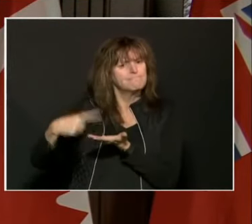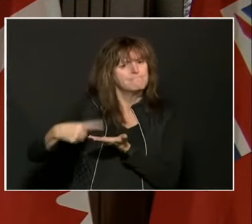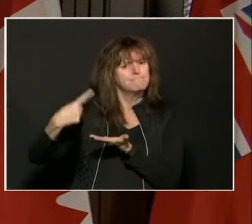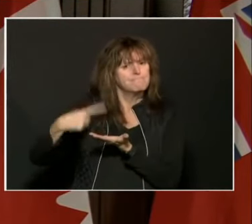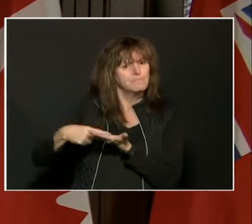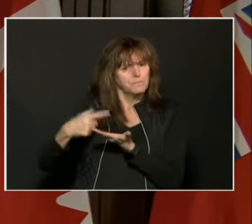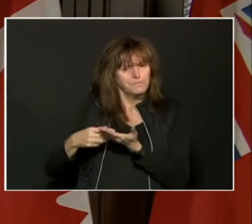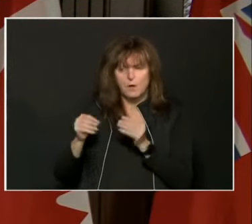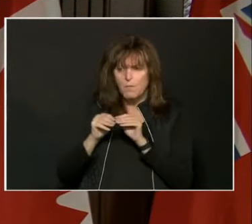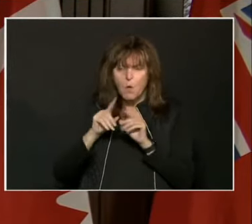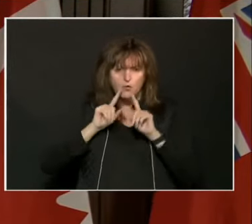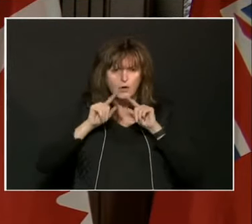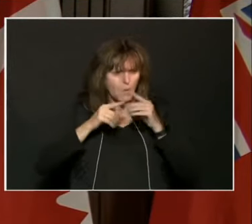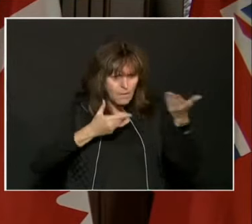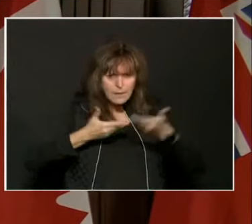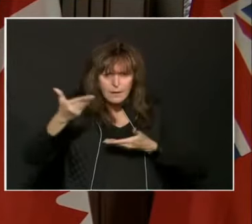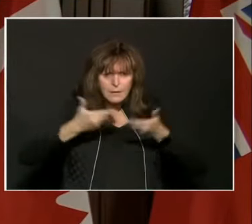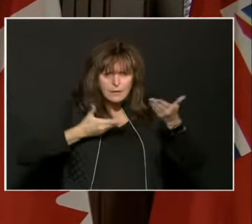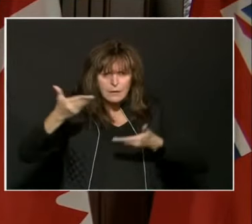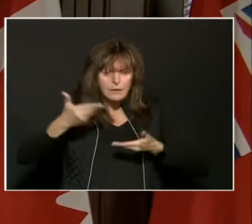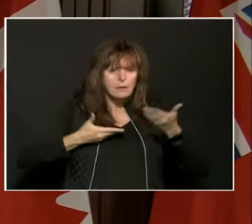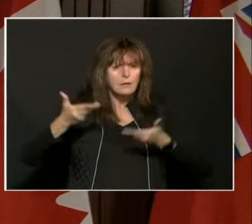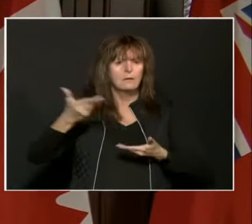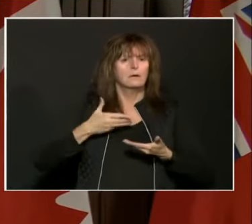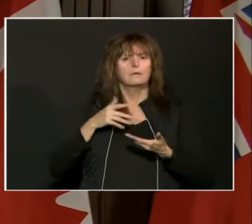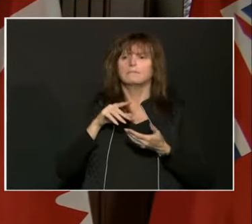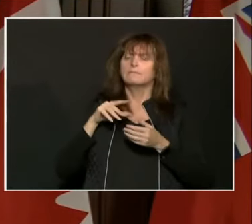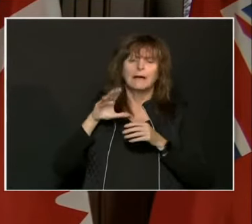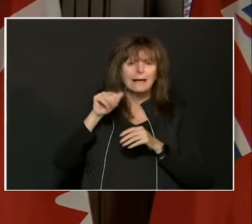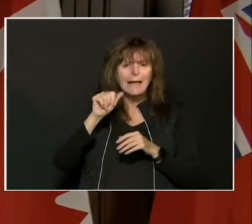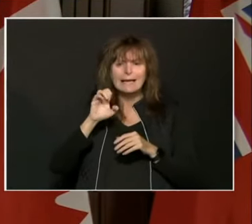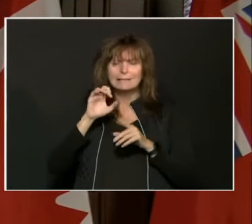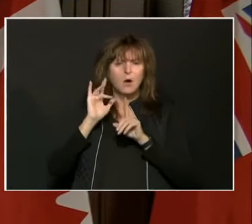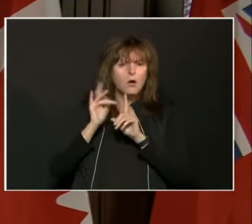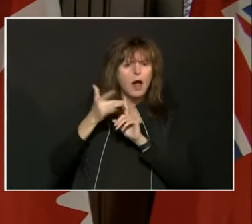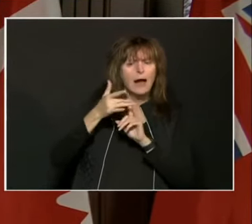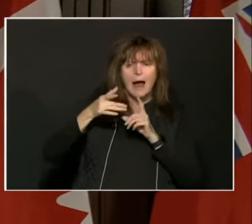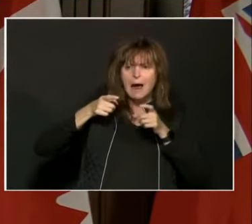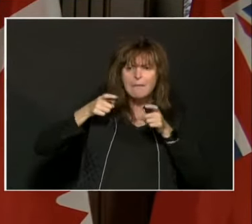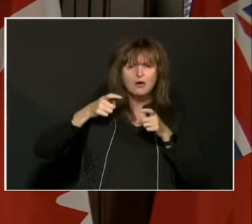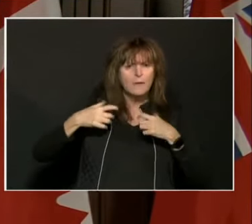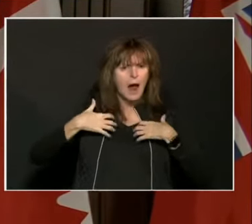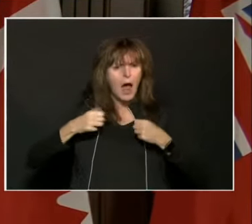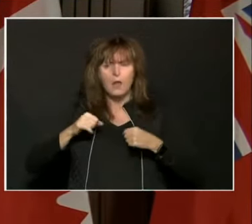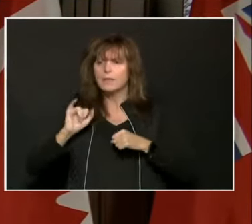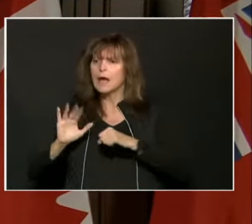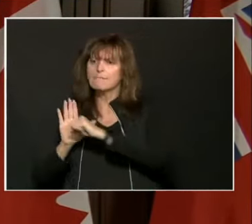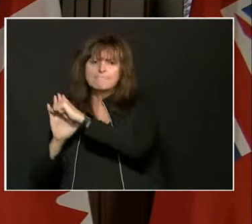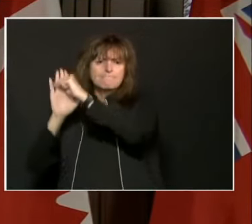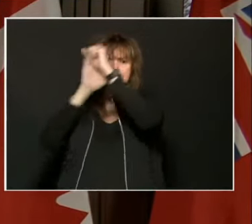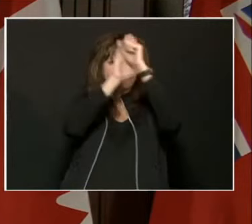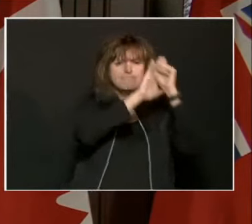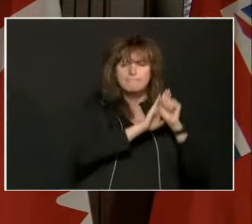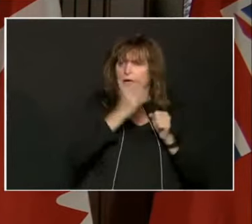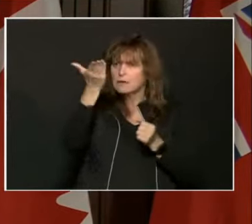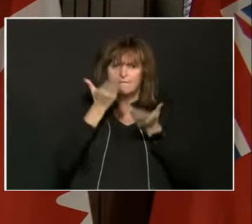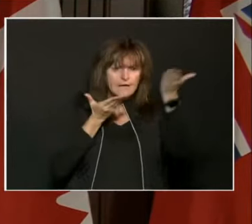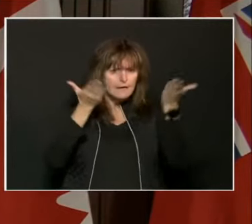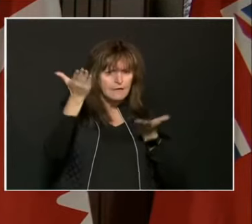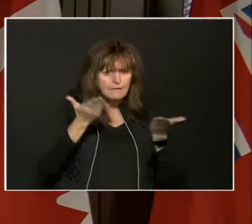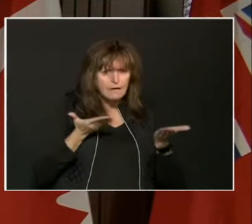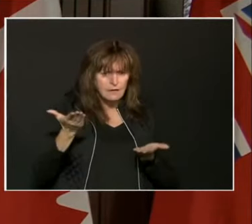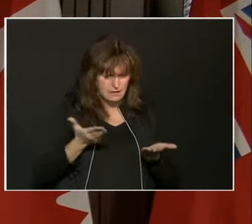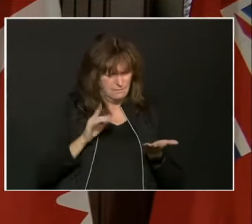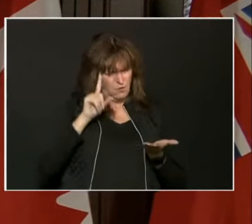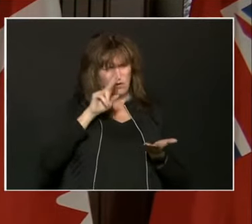on case contact management, and from health units on ideas and strategies that we would use this for these unique areas, because the main